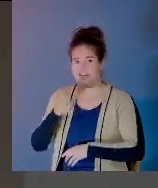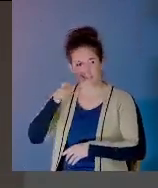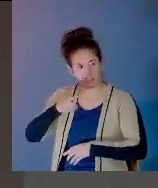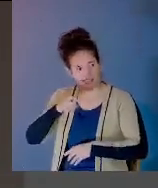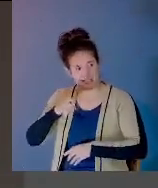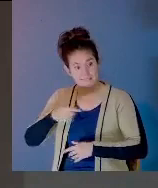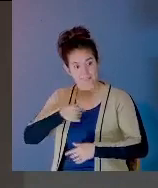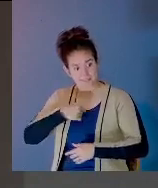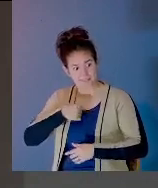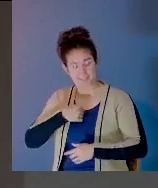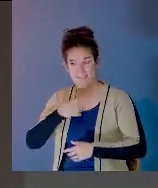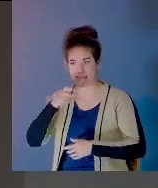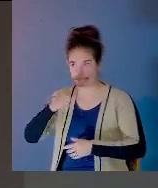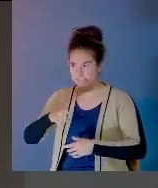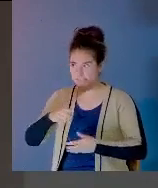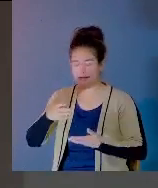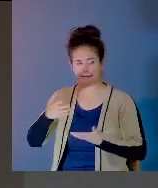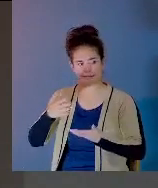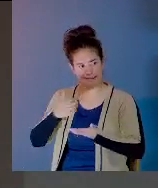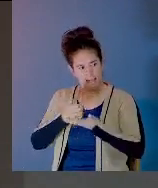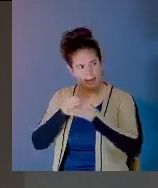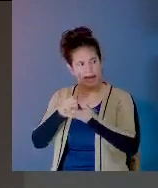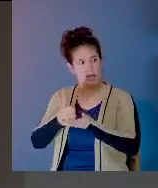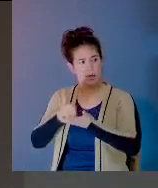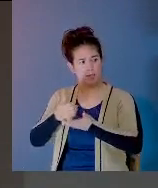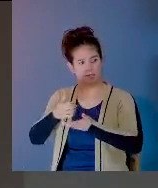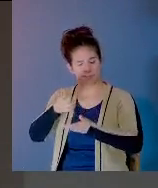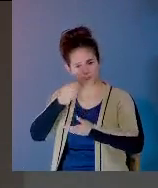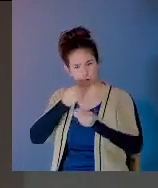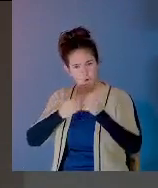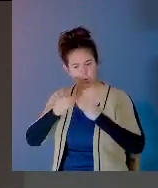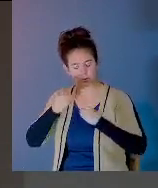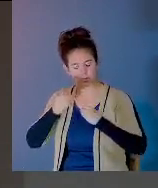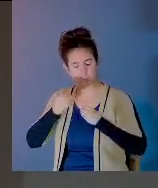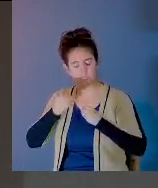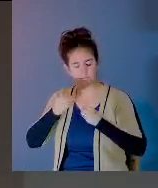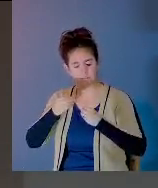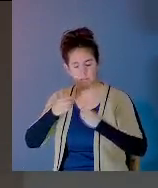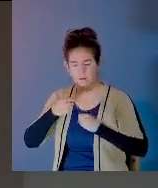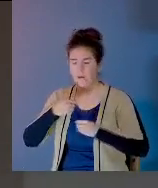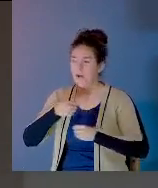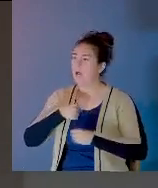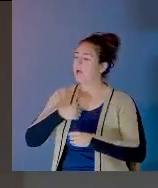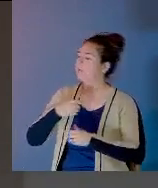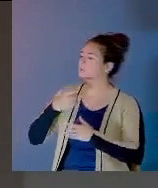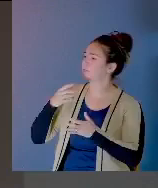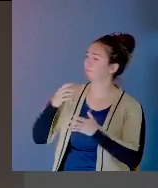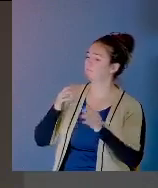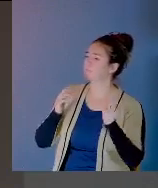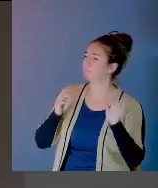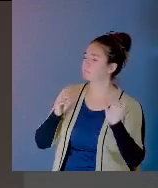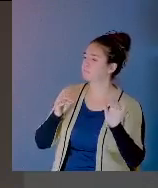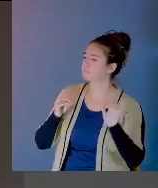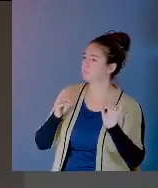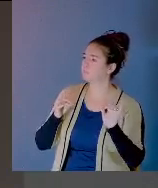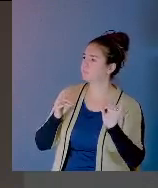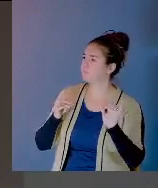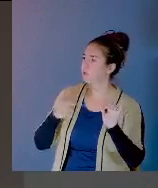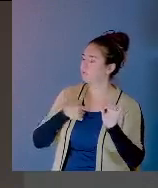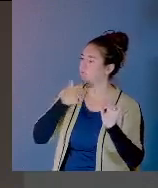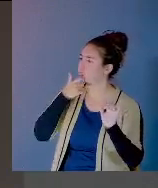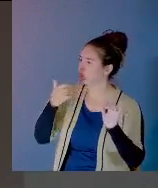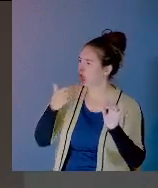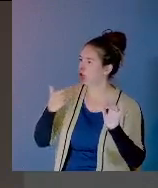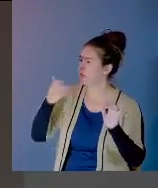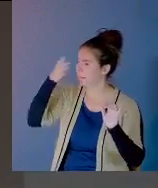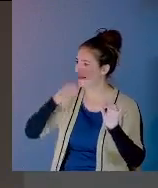me. And so as I watched him do this, go around, I ran